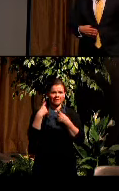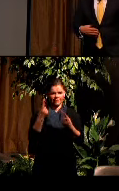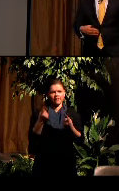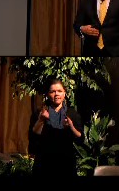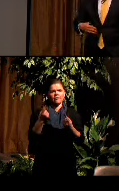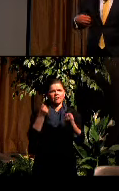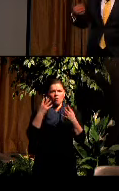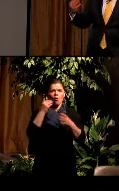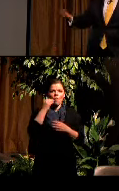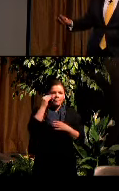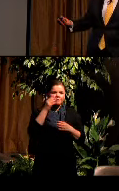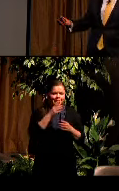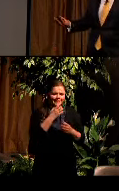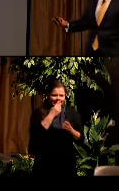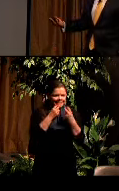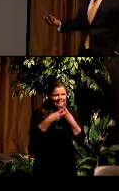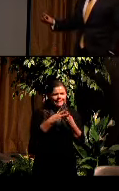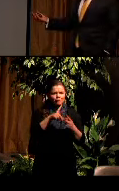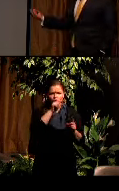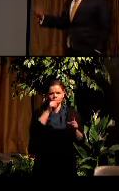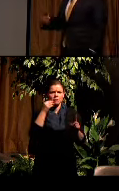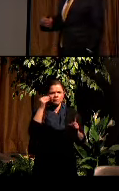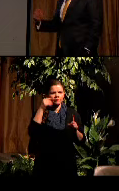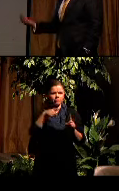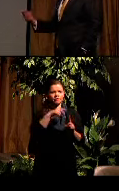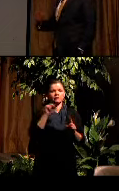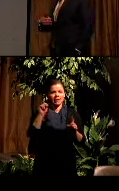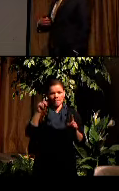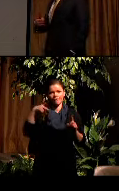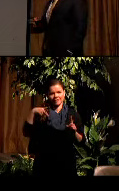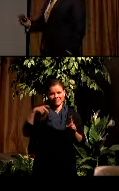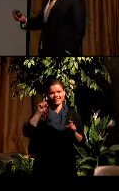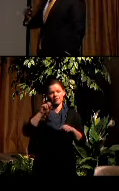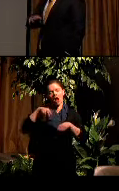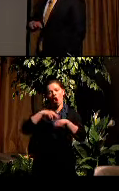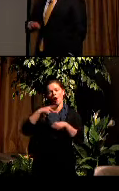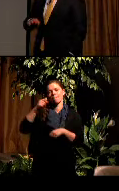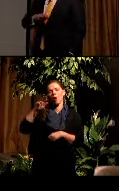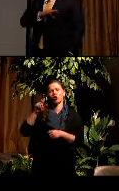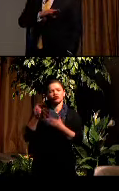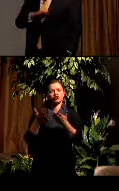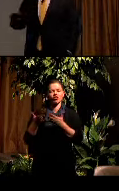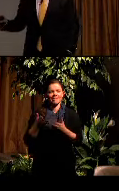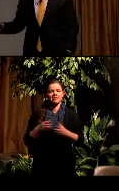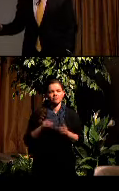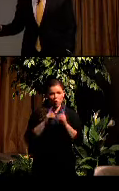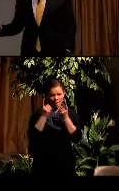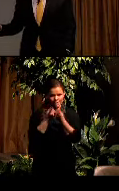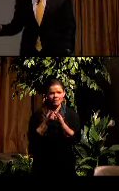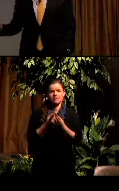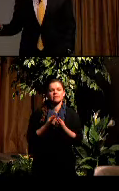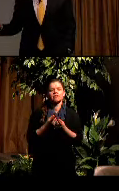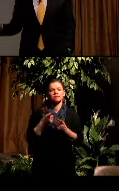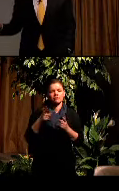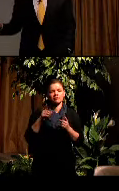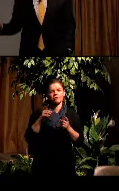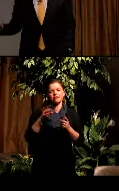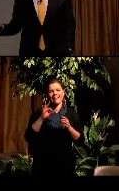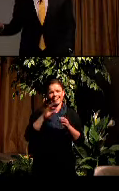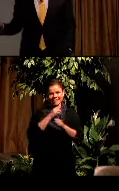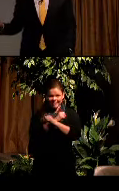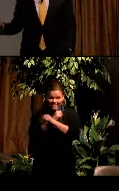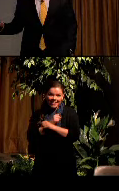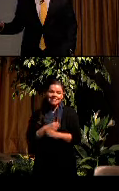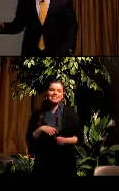through refuges, through private lands, through the Department of Defense. Department of Defense actually protects tens of thousands of acres across